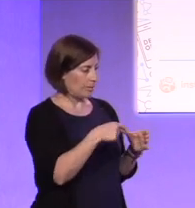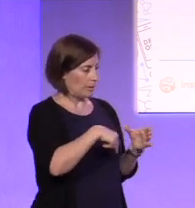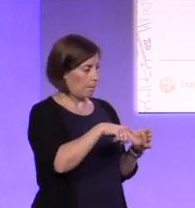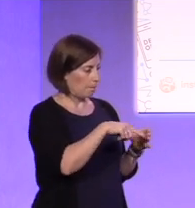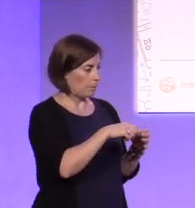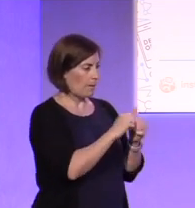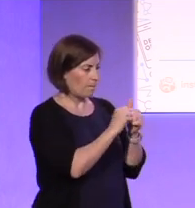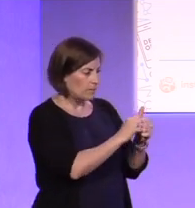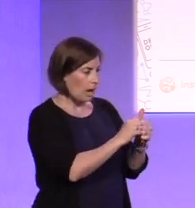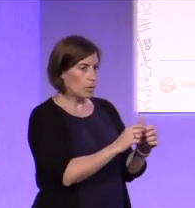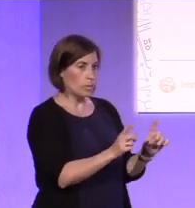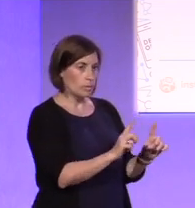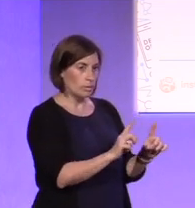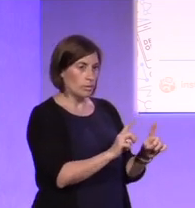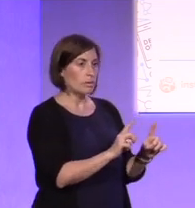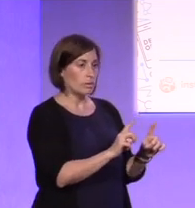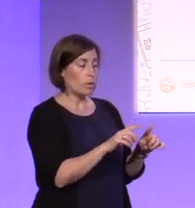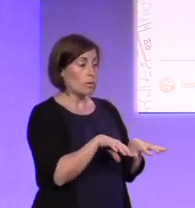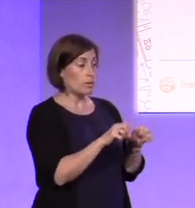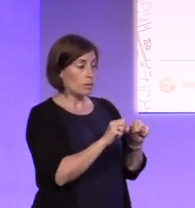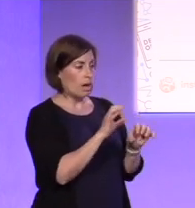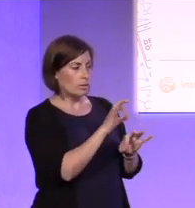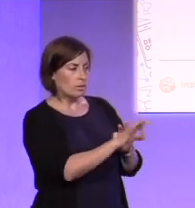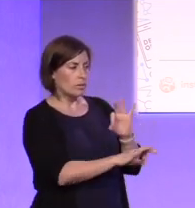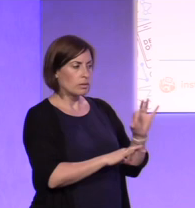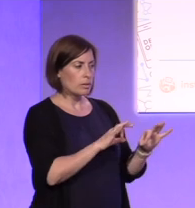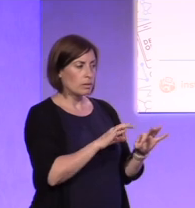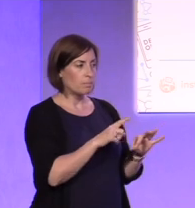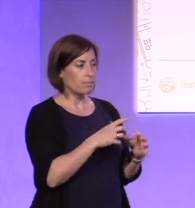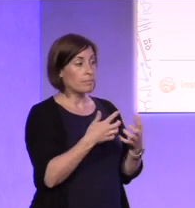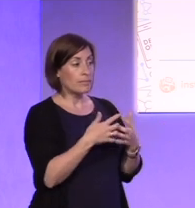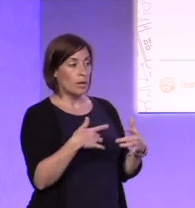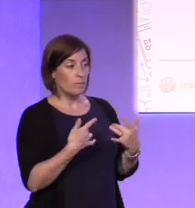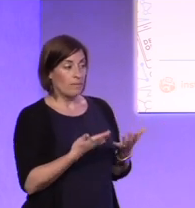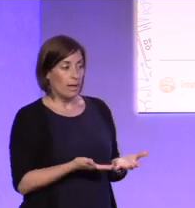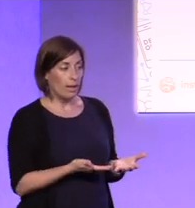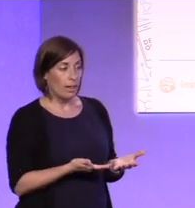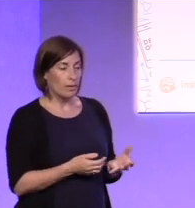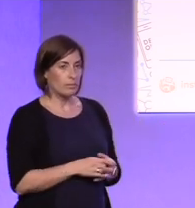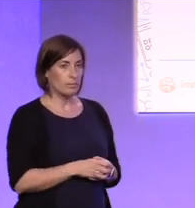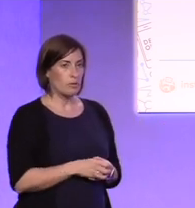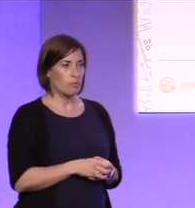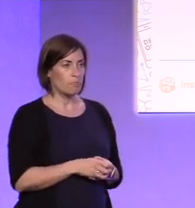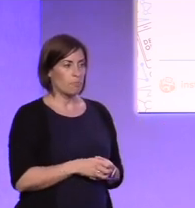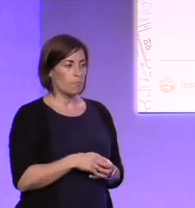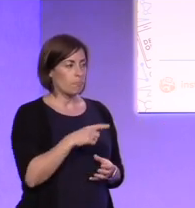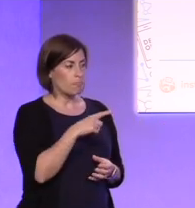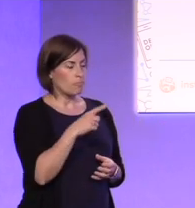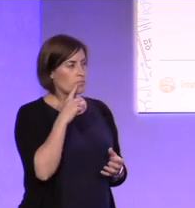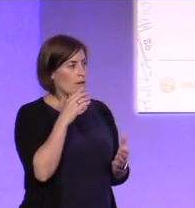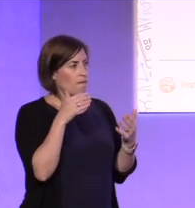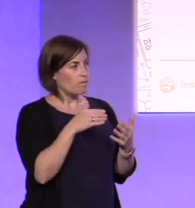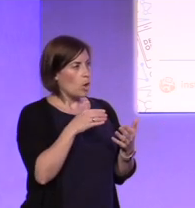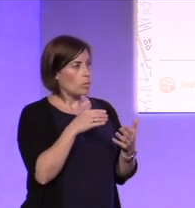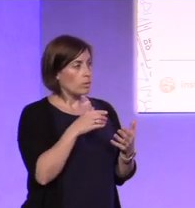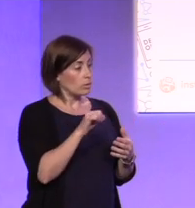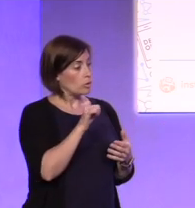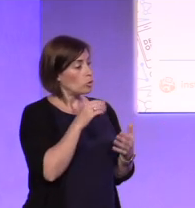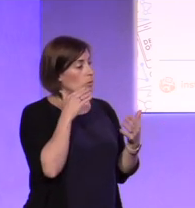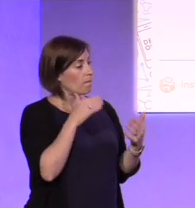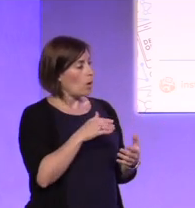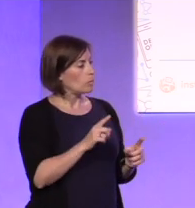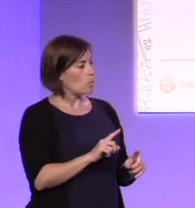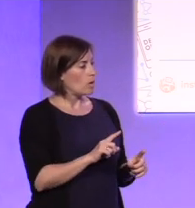week we started to ask questions about how do you feel? What's your sentiment? What things are we focusing on that we should do? We asked